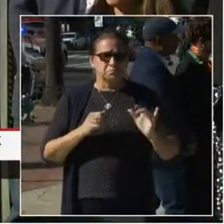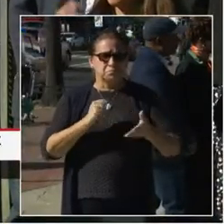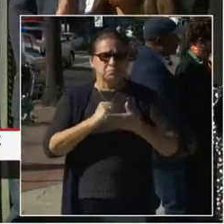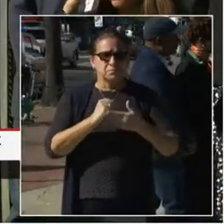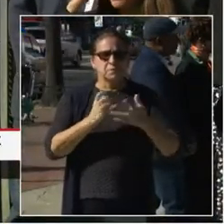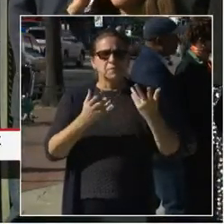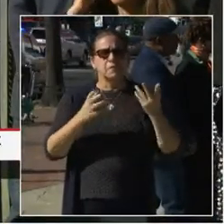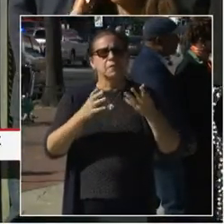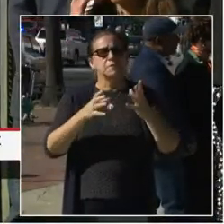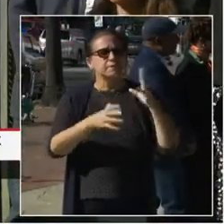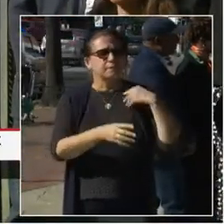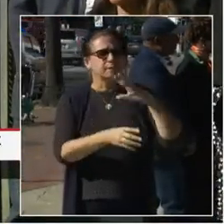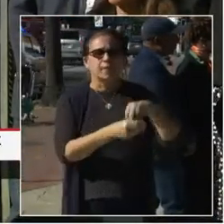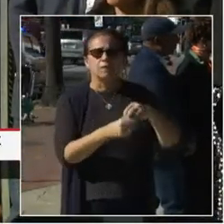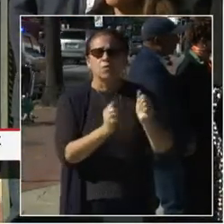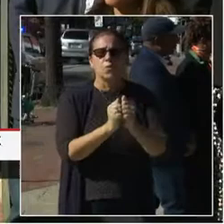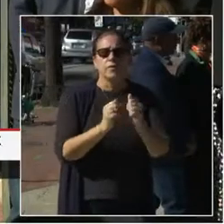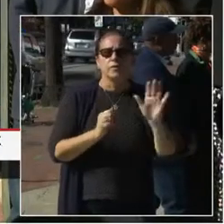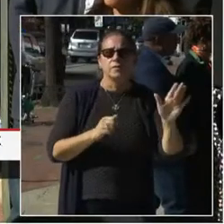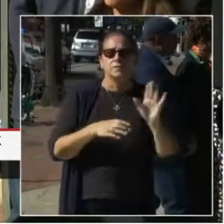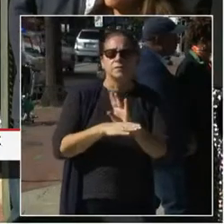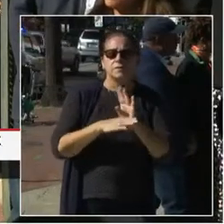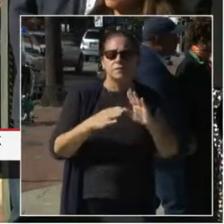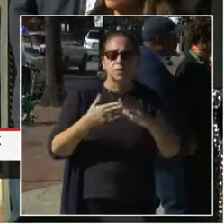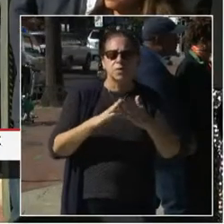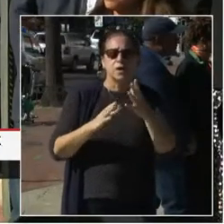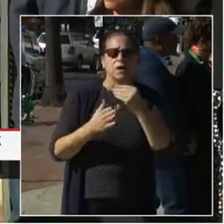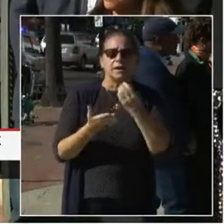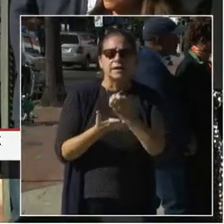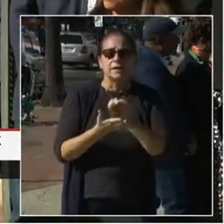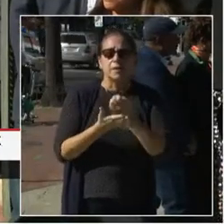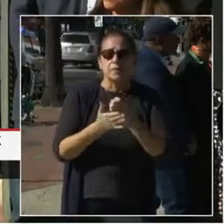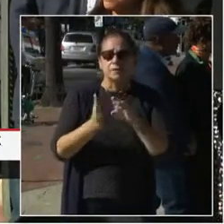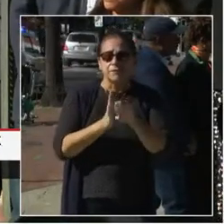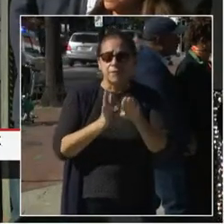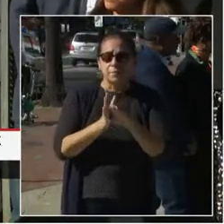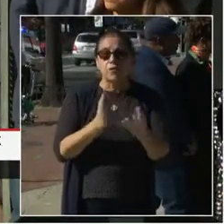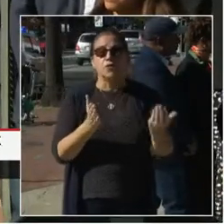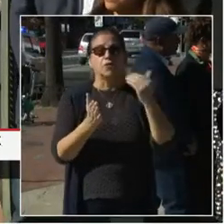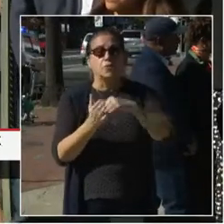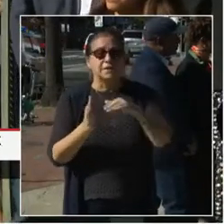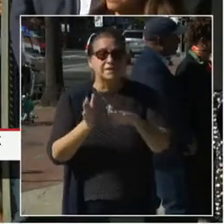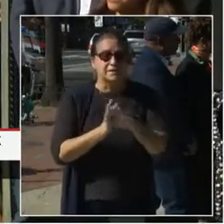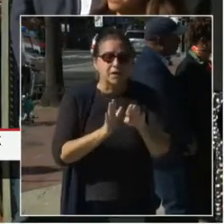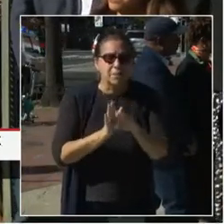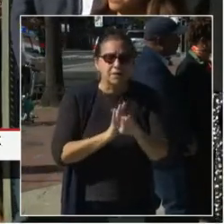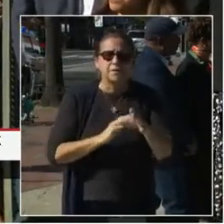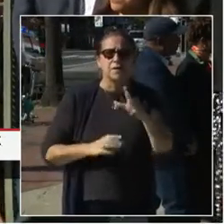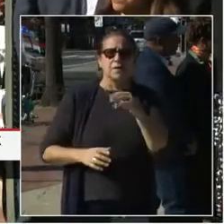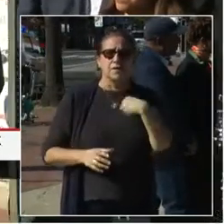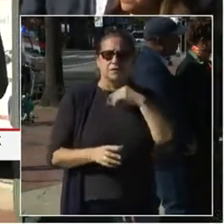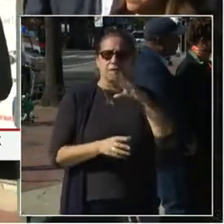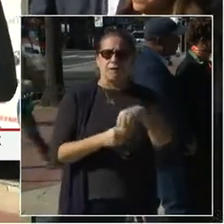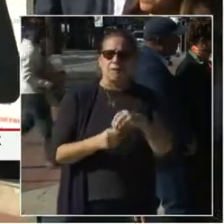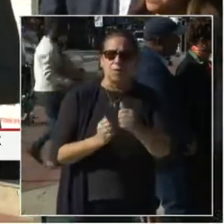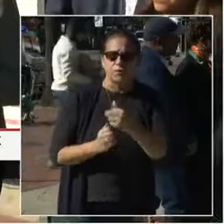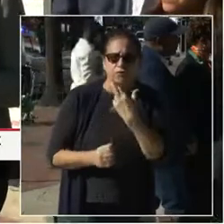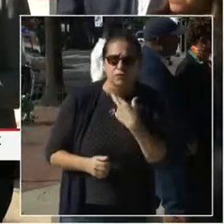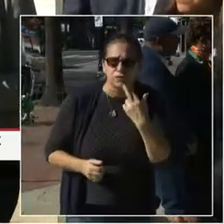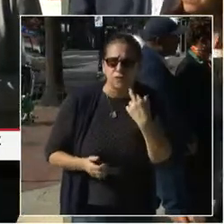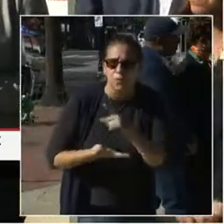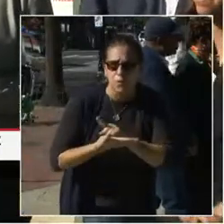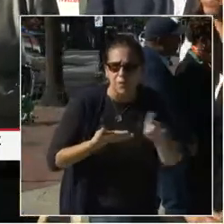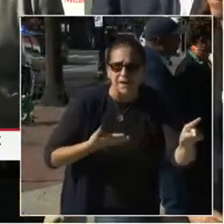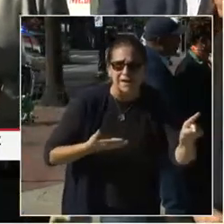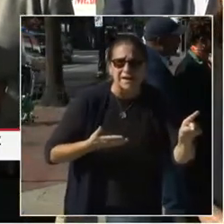my shoulders. Black Restaurant Week co-founders took a weight off of our shoulders. The Mayor's